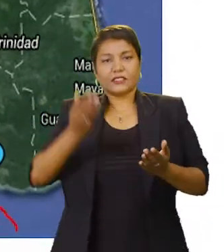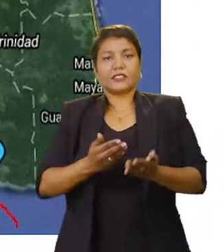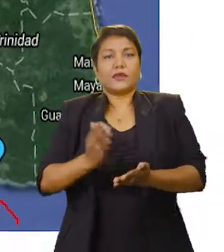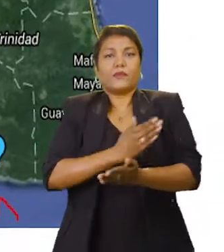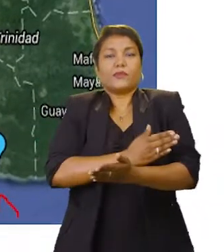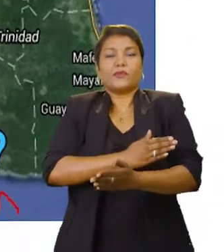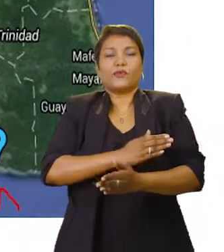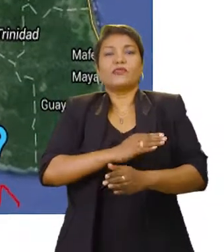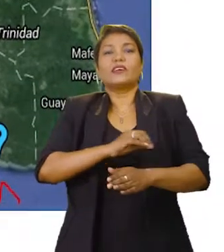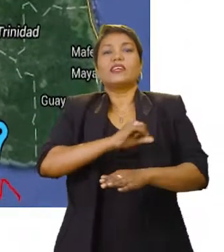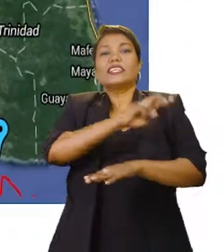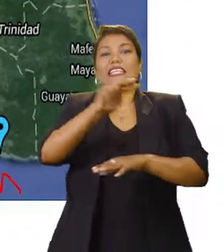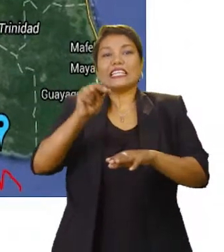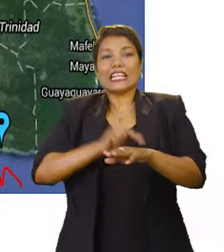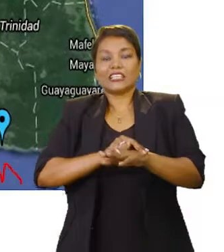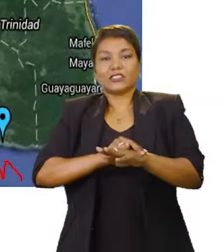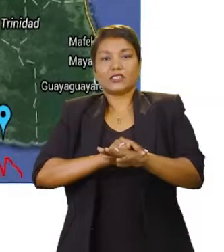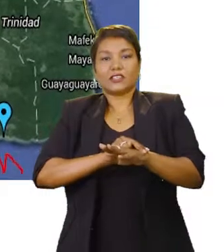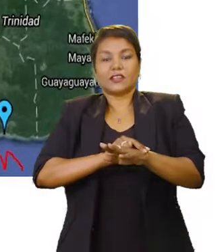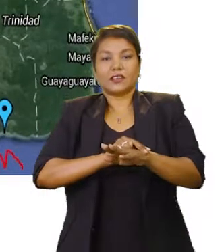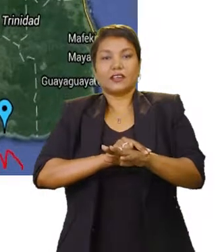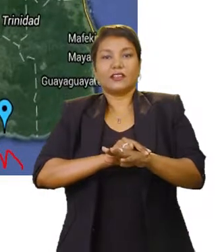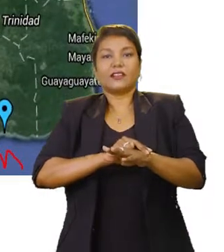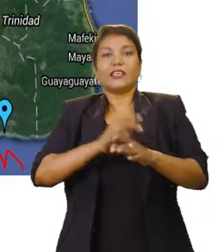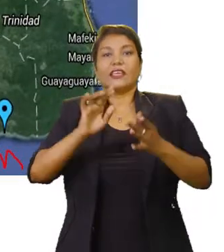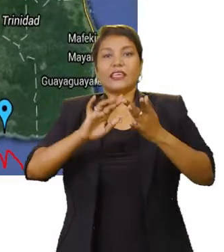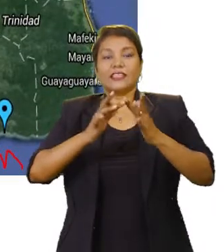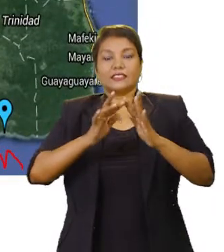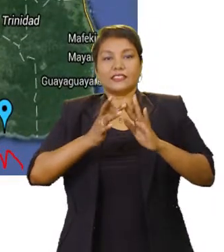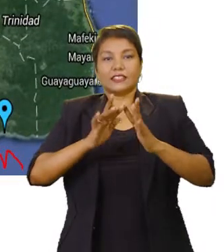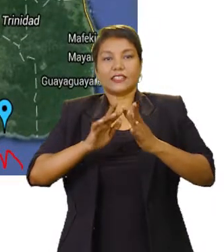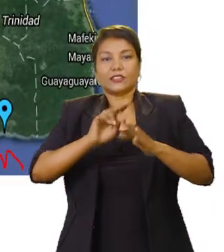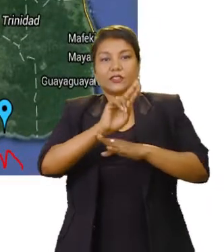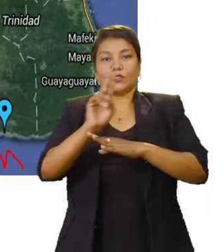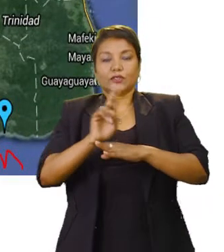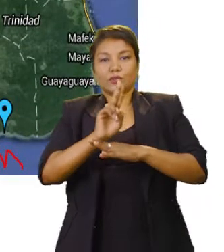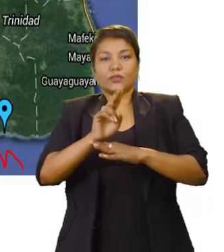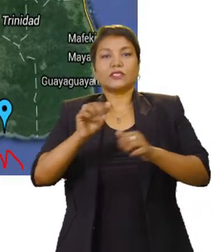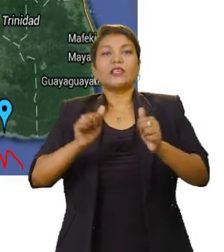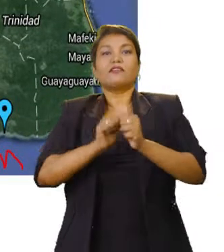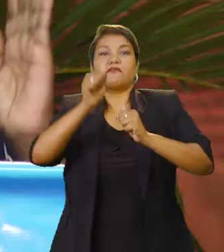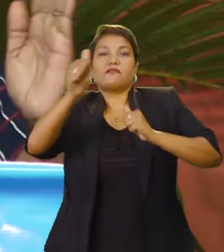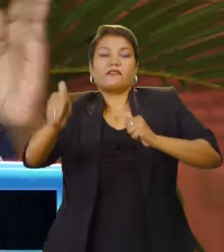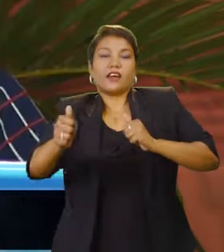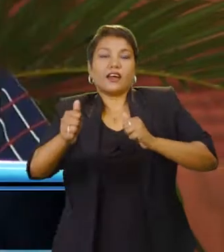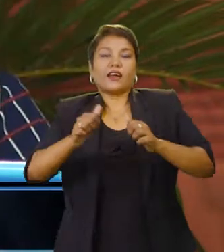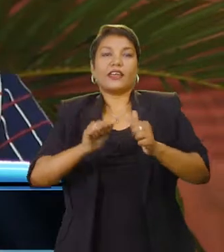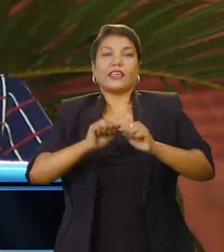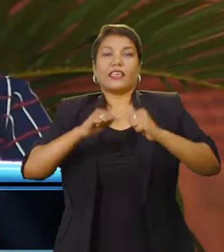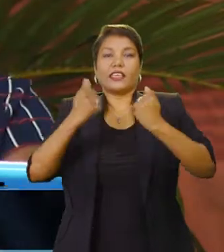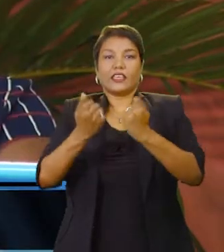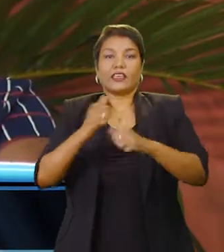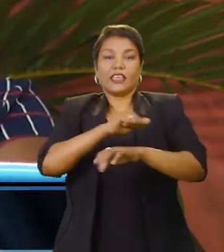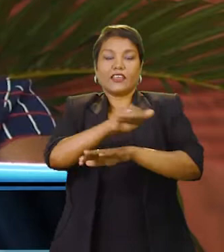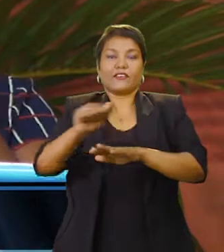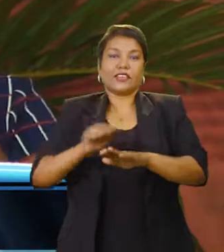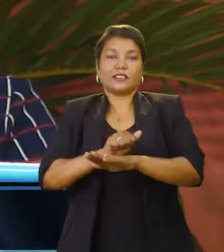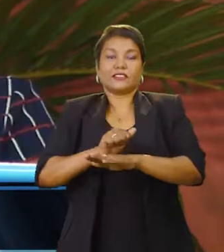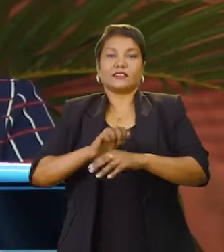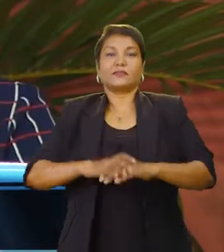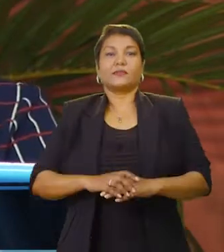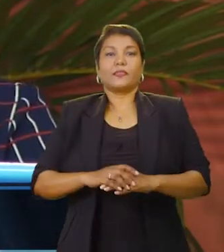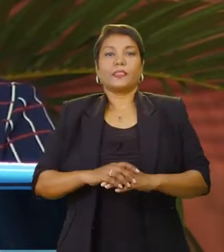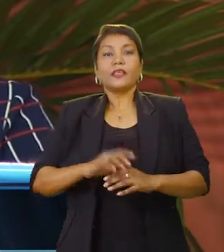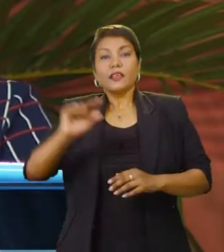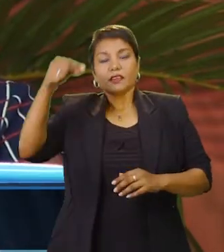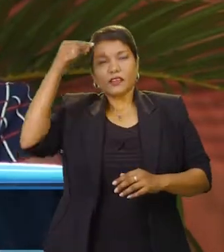access, especially in underserved and densely populated urban areas. What brought TV white spaces on the